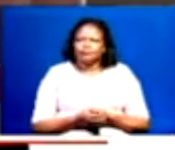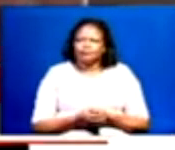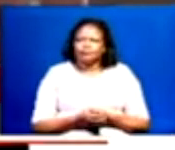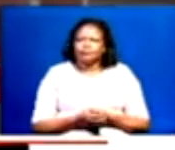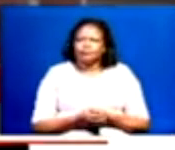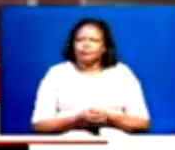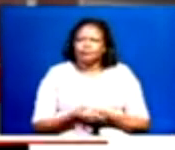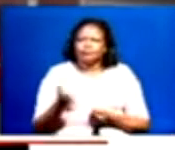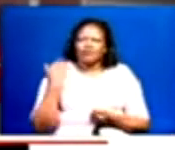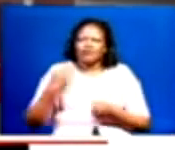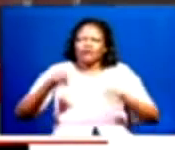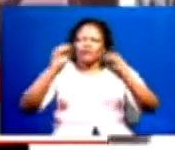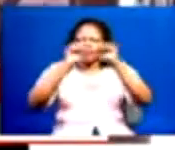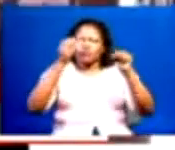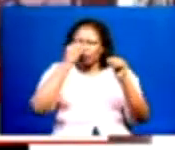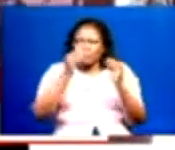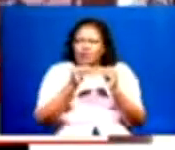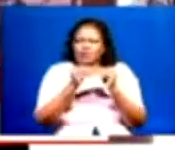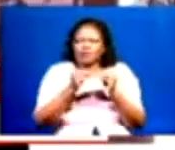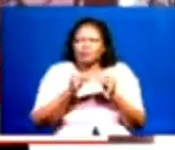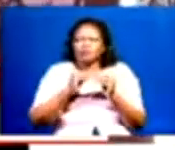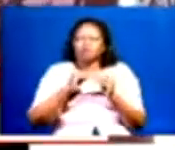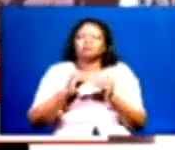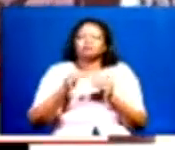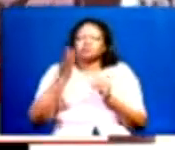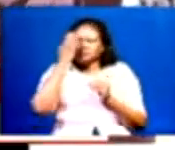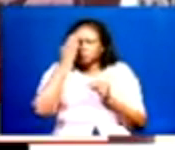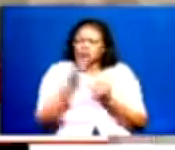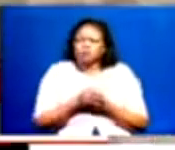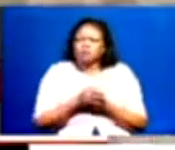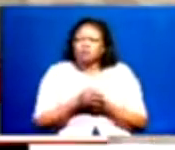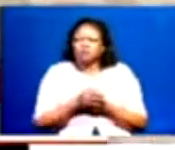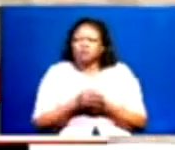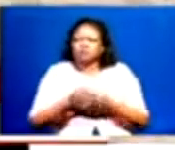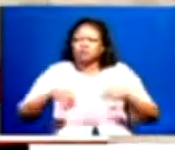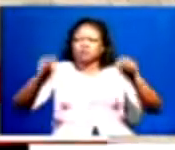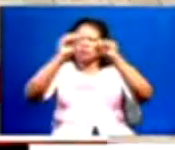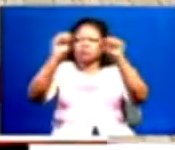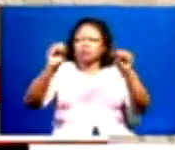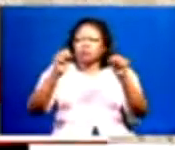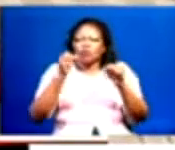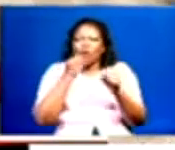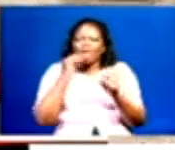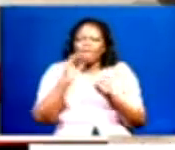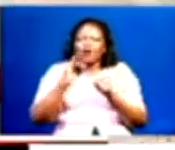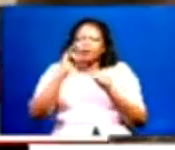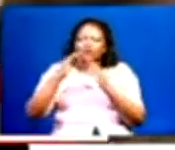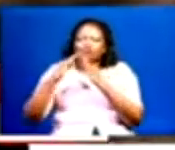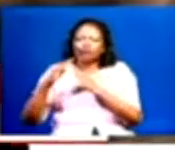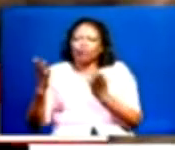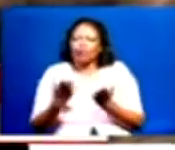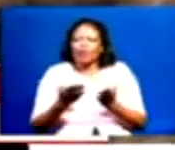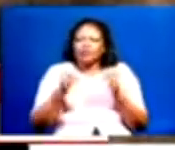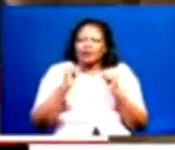Earlier, President Ruto met his Israel counterpart, Isaac Herzog, at his residence in Jerusalem, where they